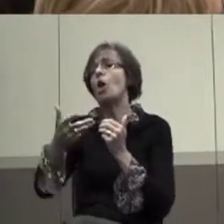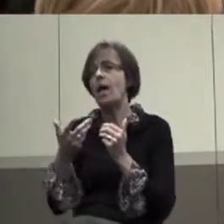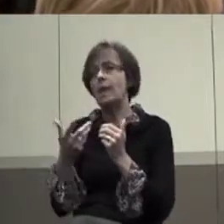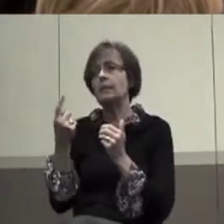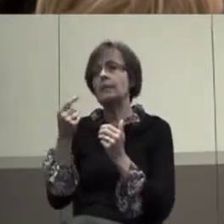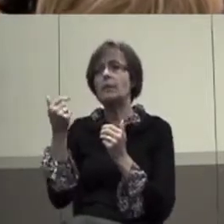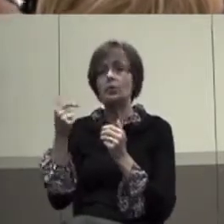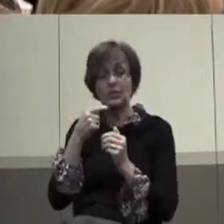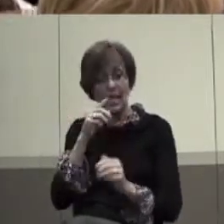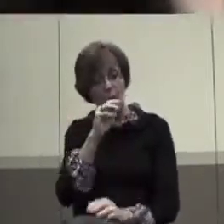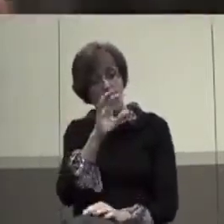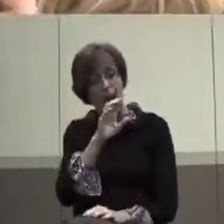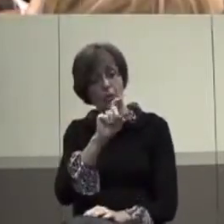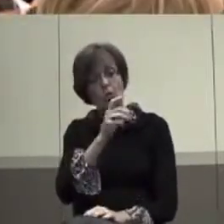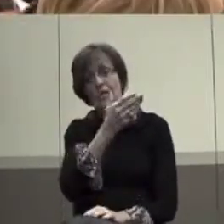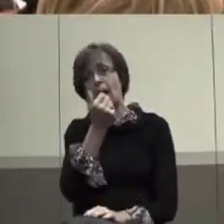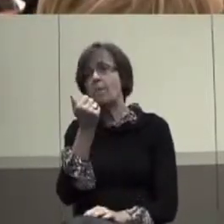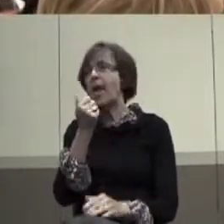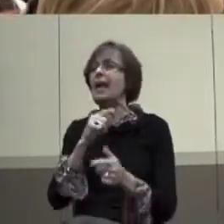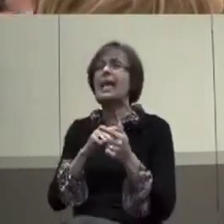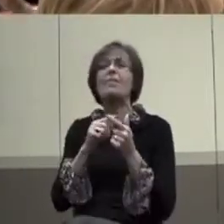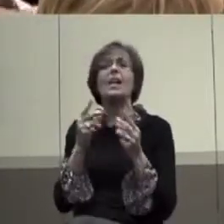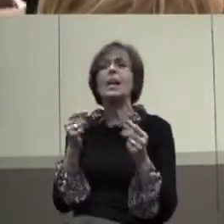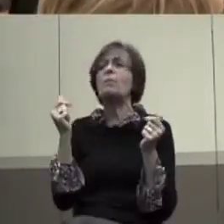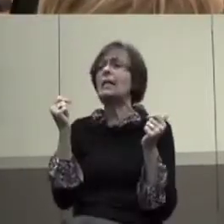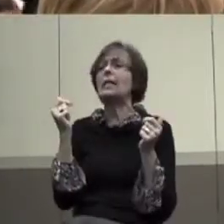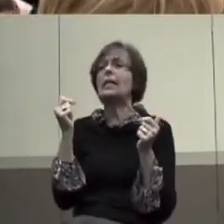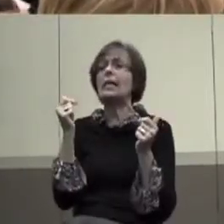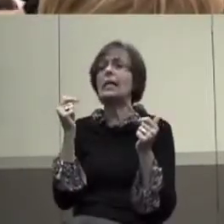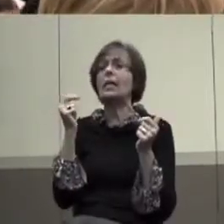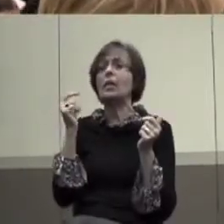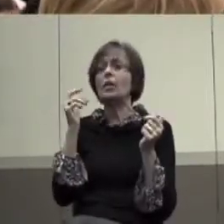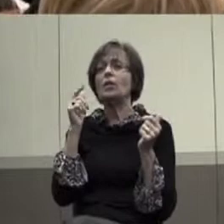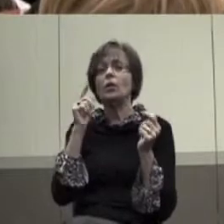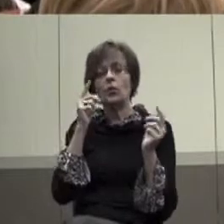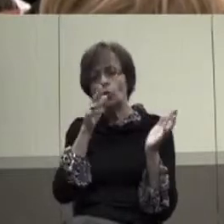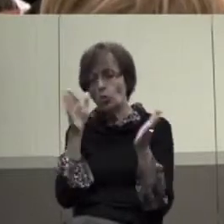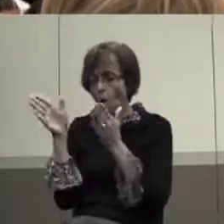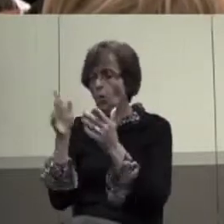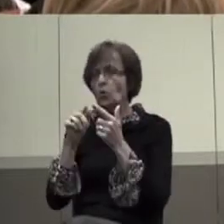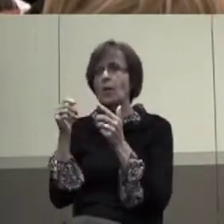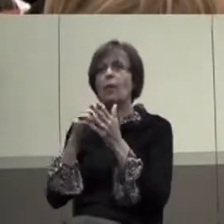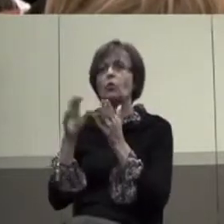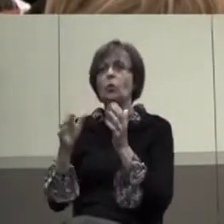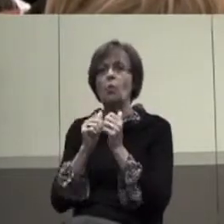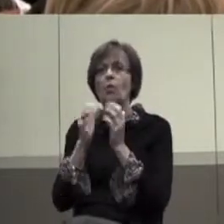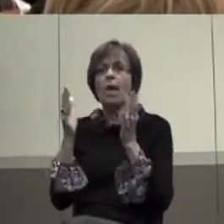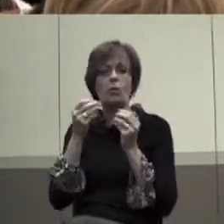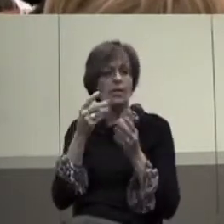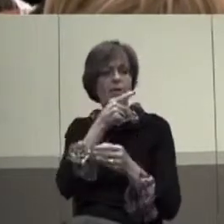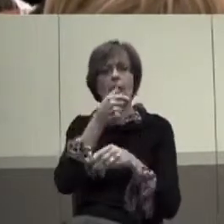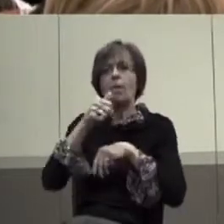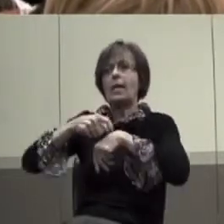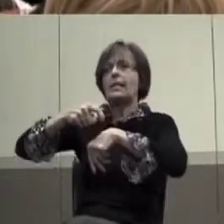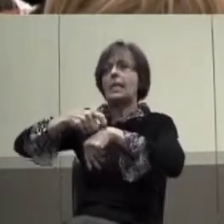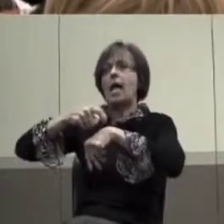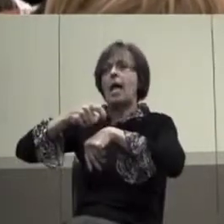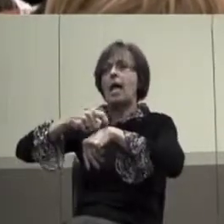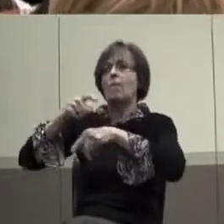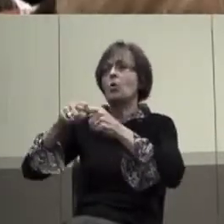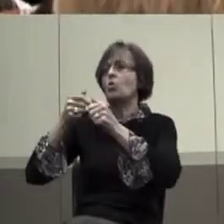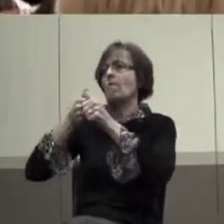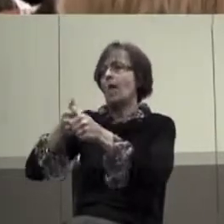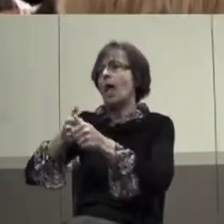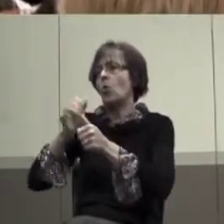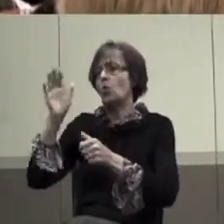would say, Mac, I need to come back. And then immediately go back to another student, without giving him any time to follow that.